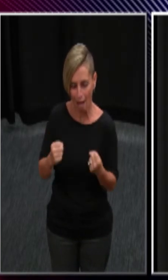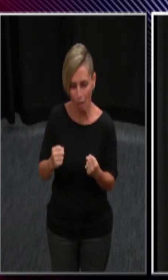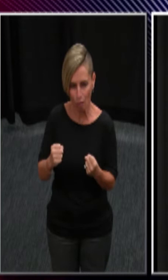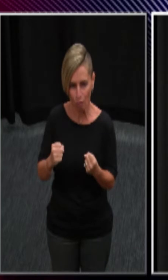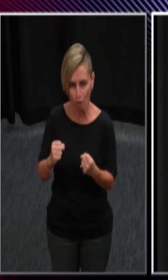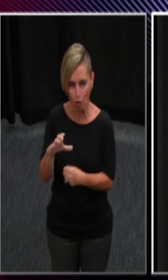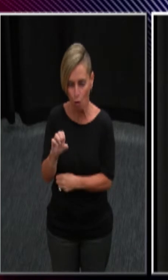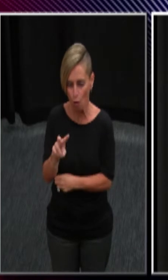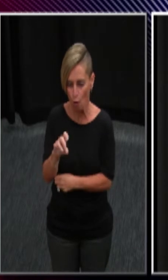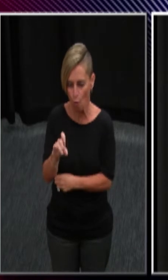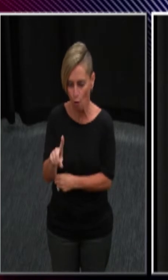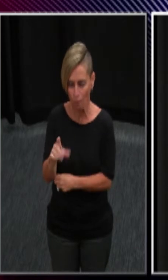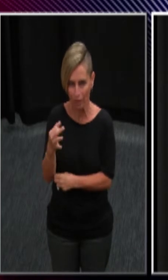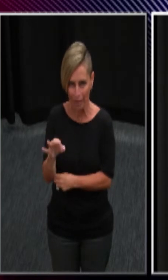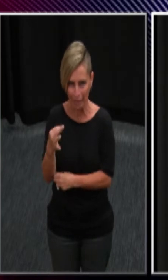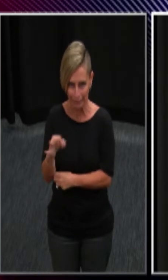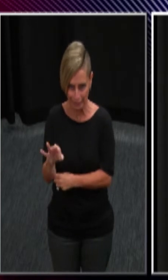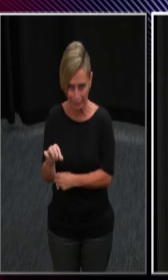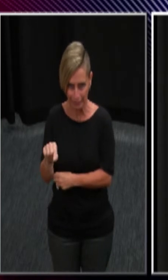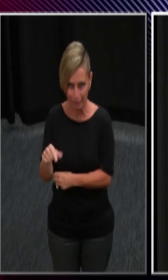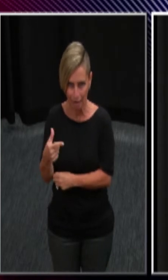floridahealthcovid19.gov. That's